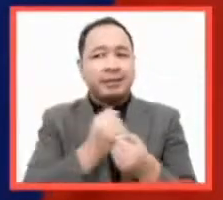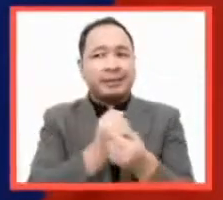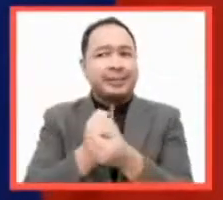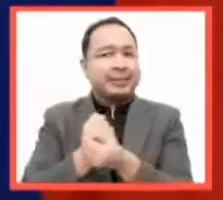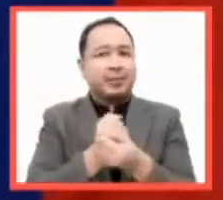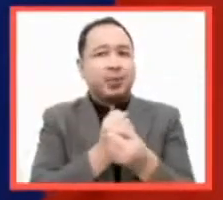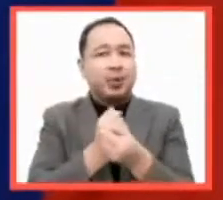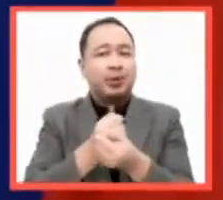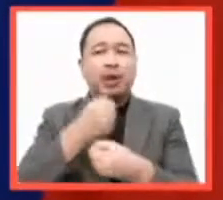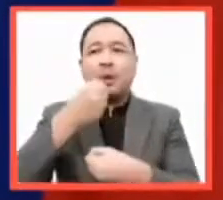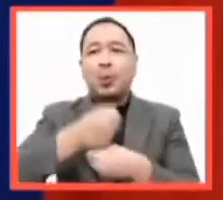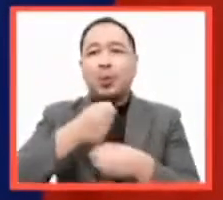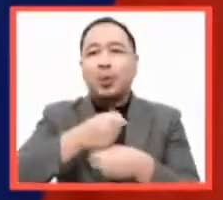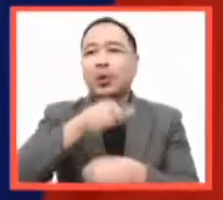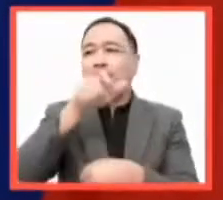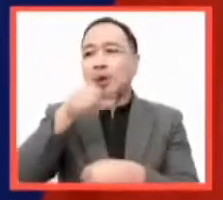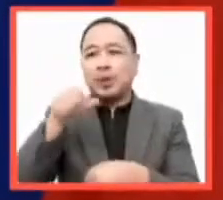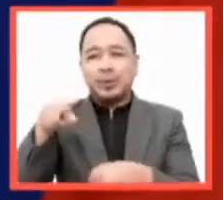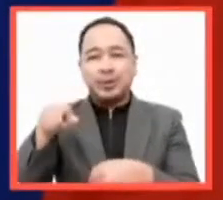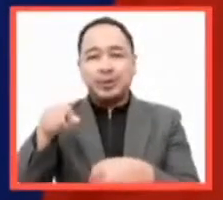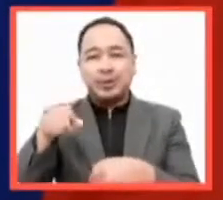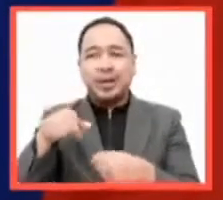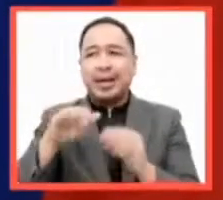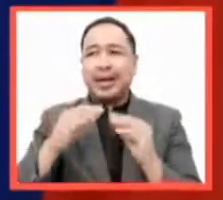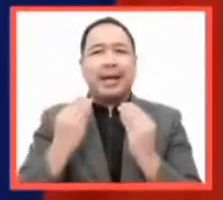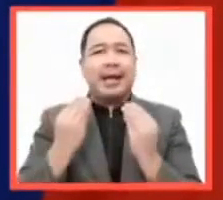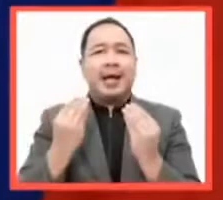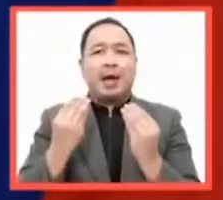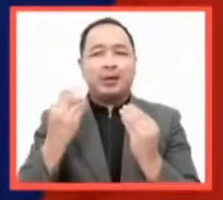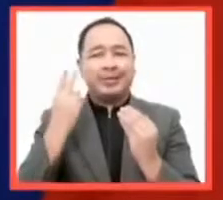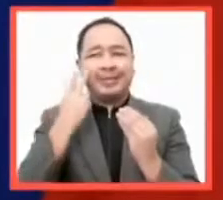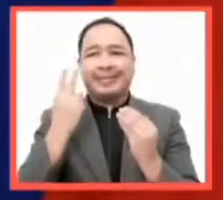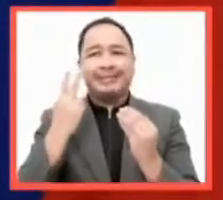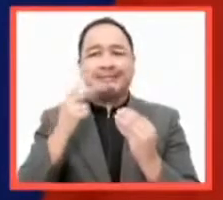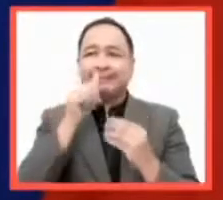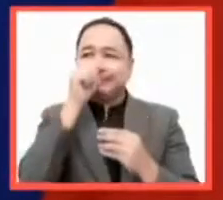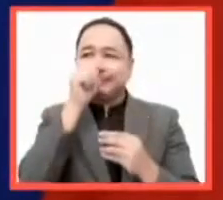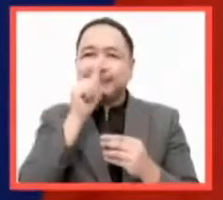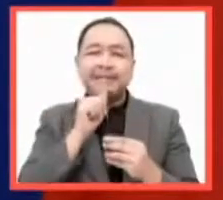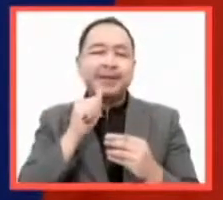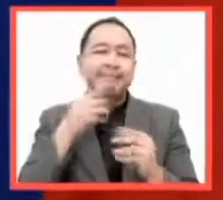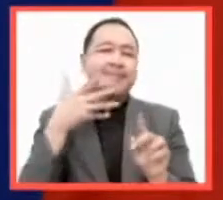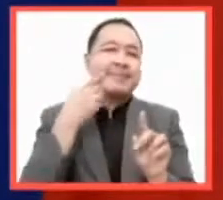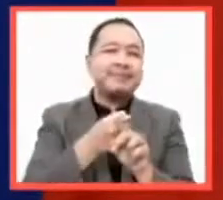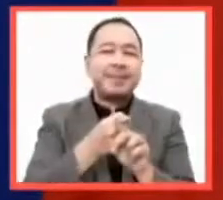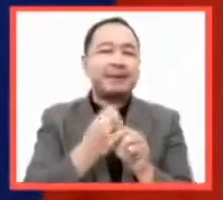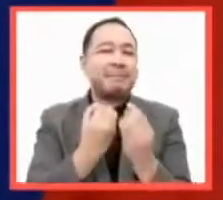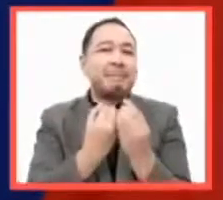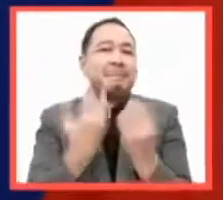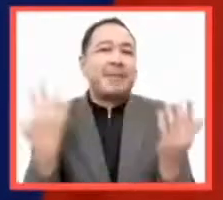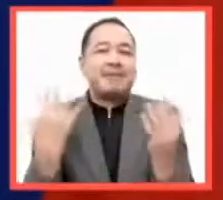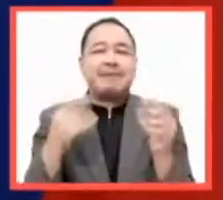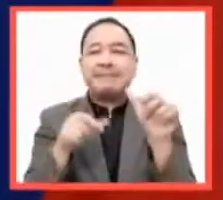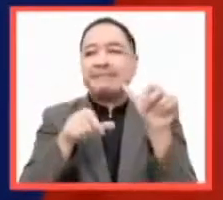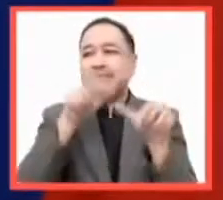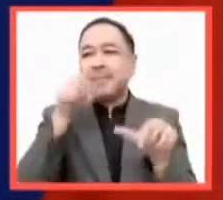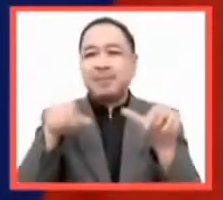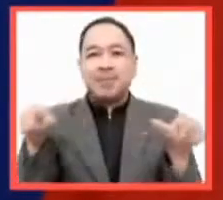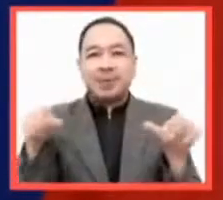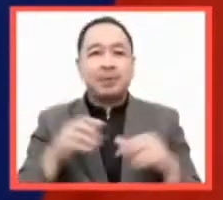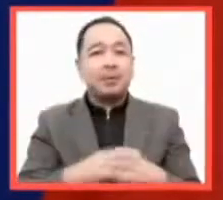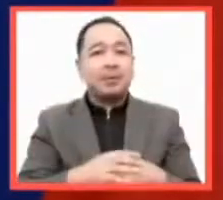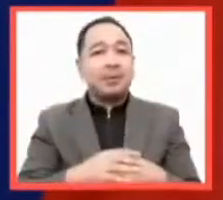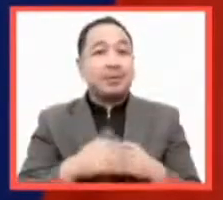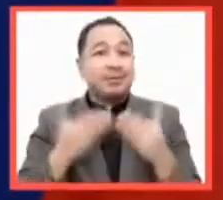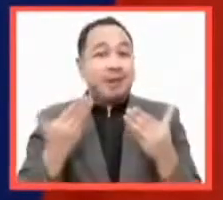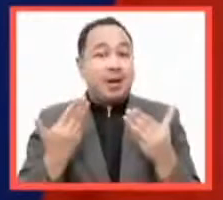the voiceless to an existence of unimaginable suffering. Nothing can justify